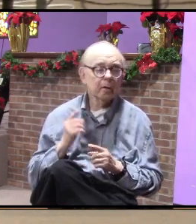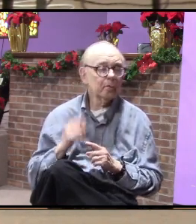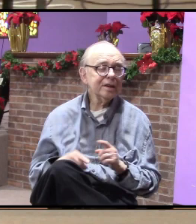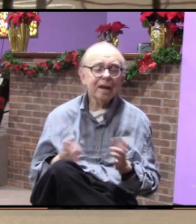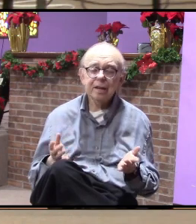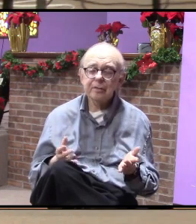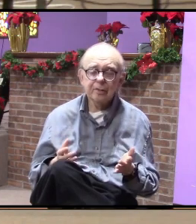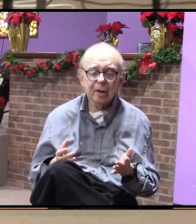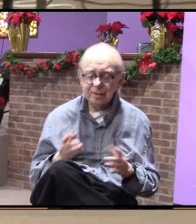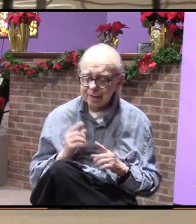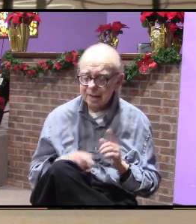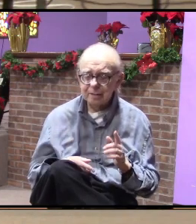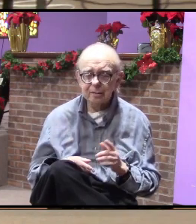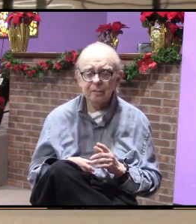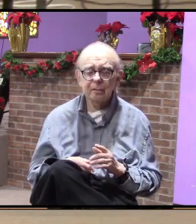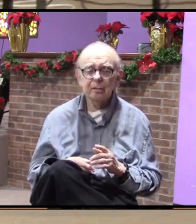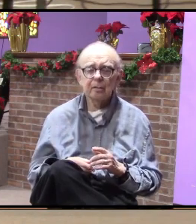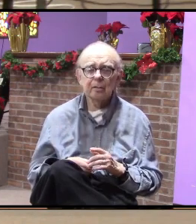can't.